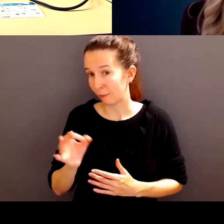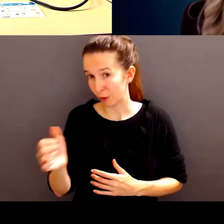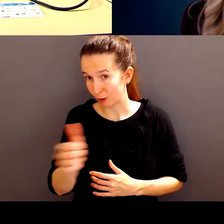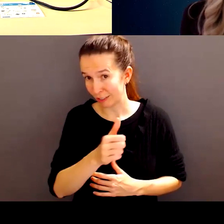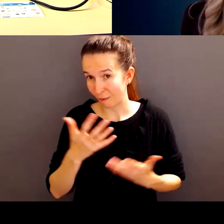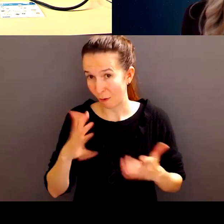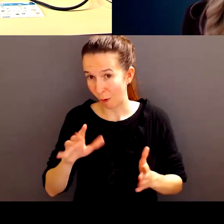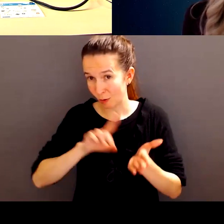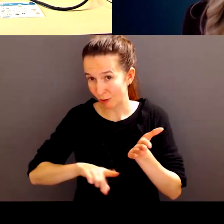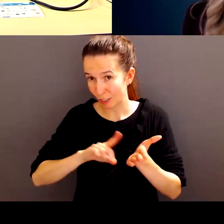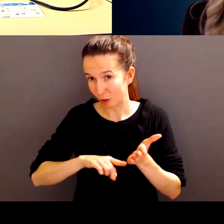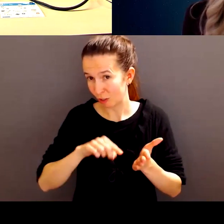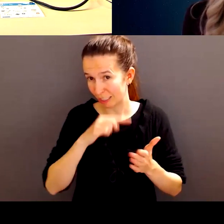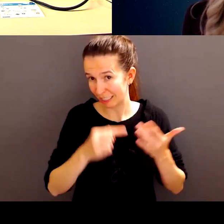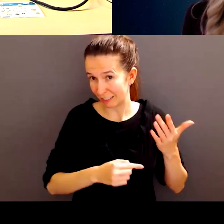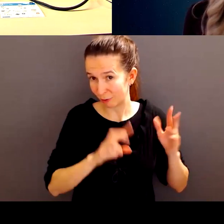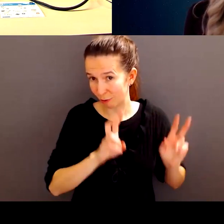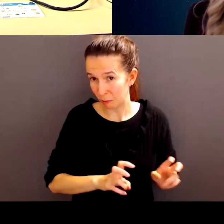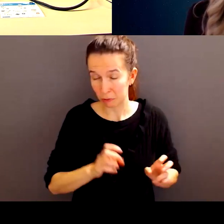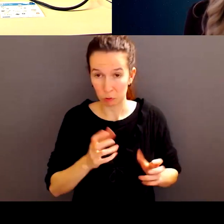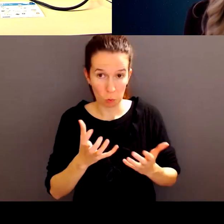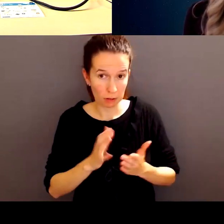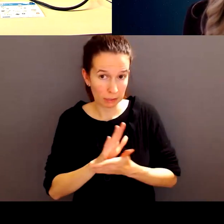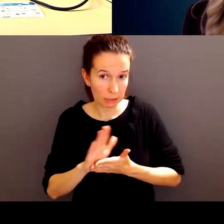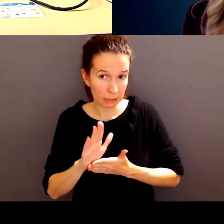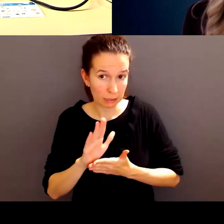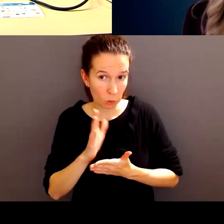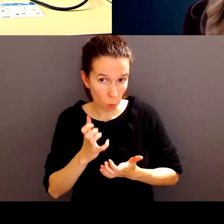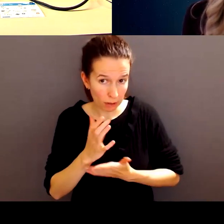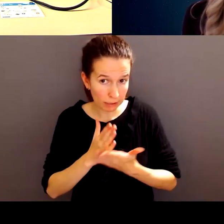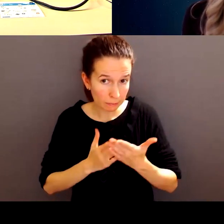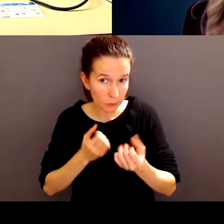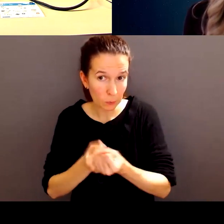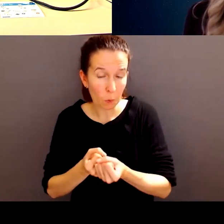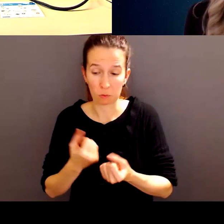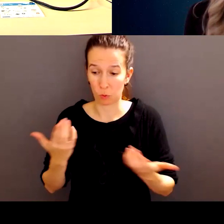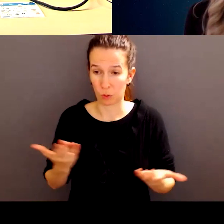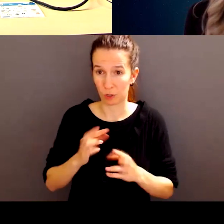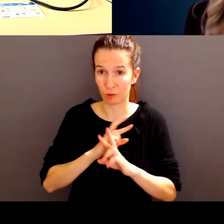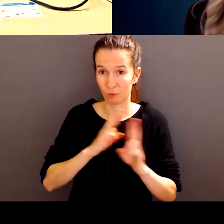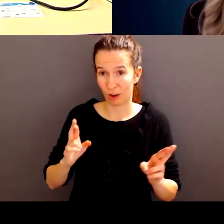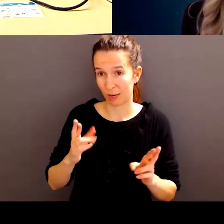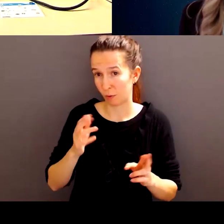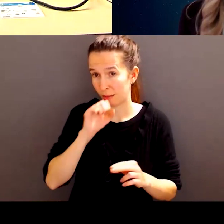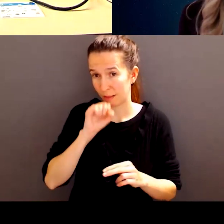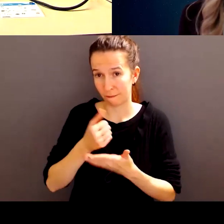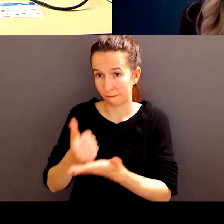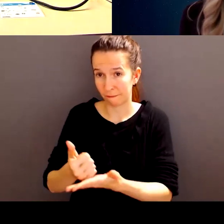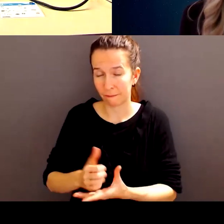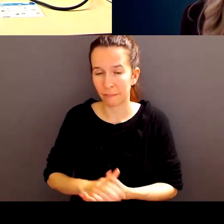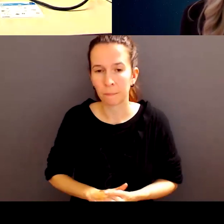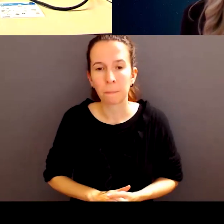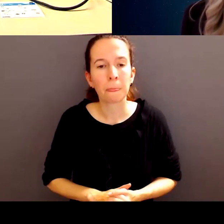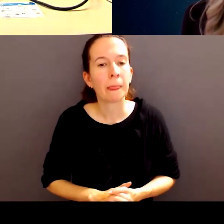and you're interested in some support, we're here and we'd like to help carry forward this work. So. Well, really exciting. Loved